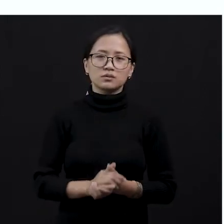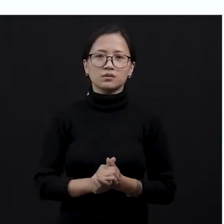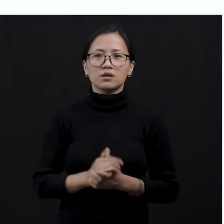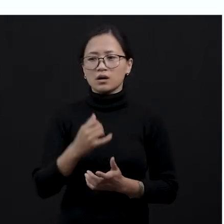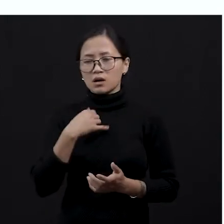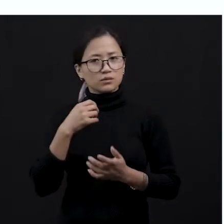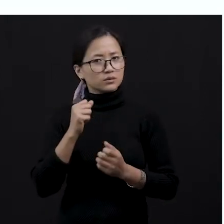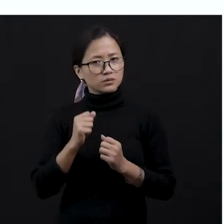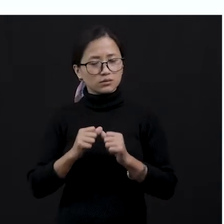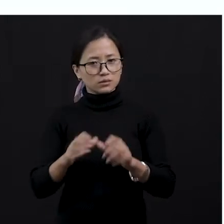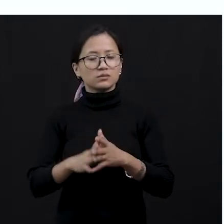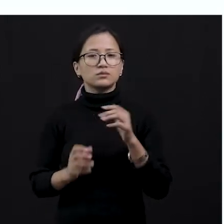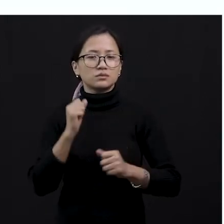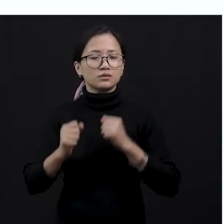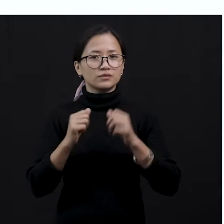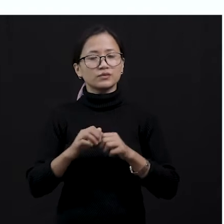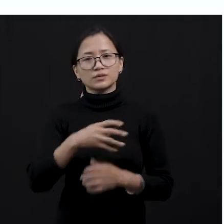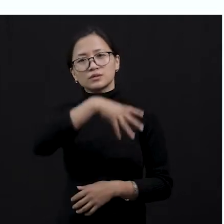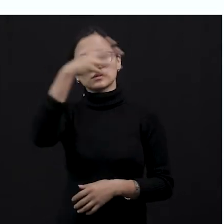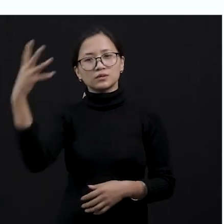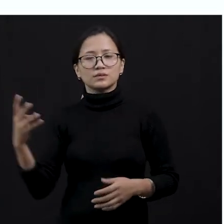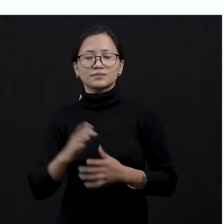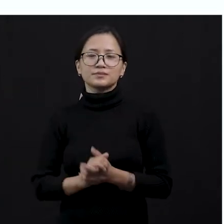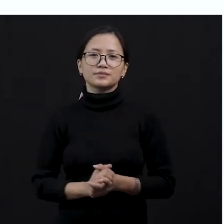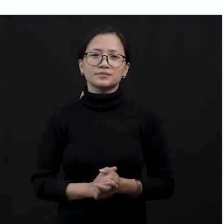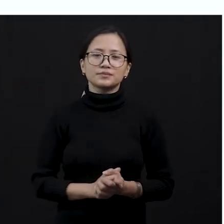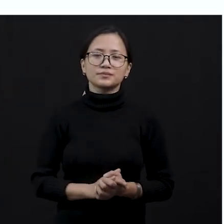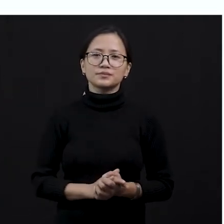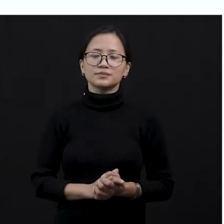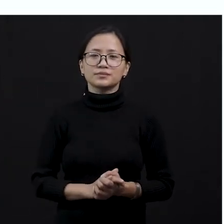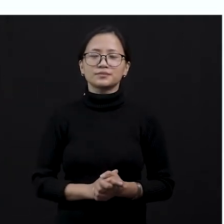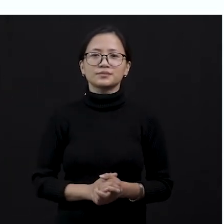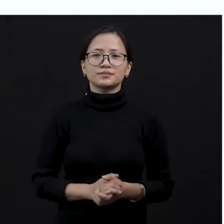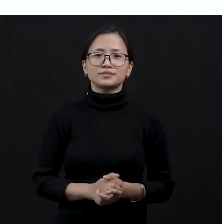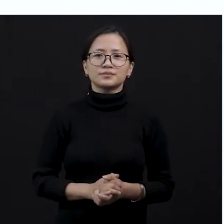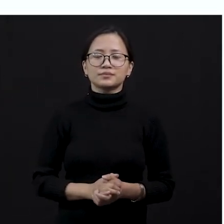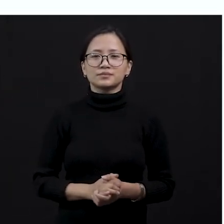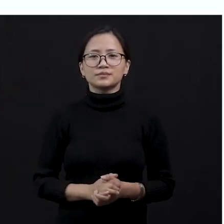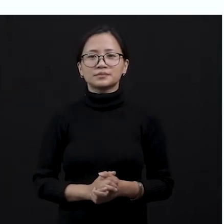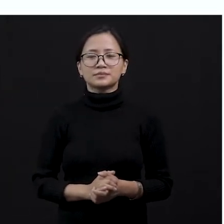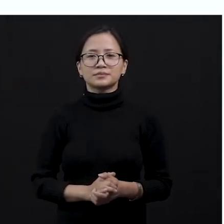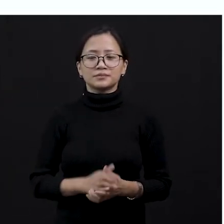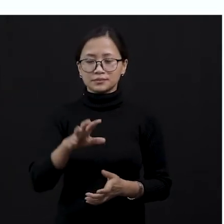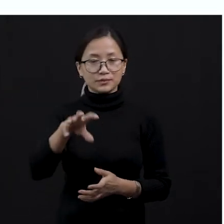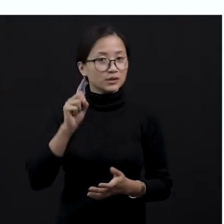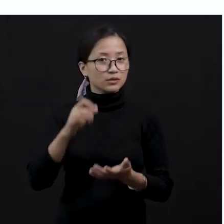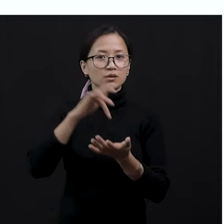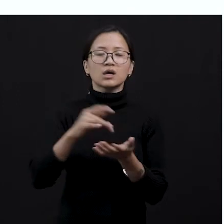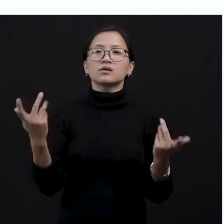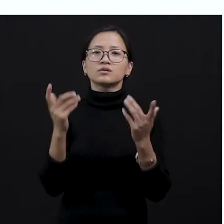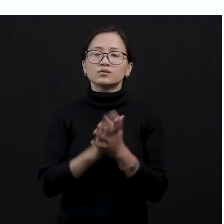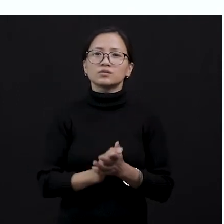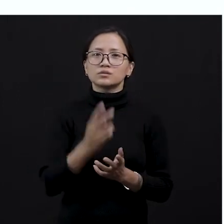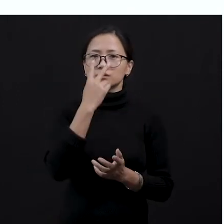will still run for the rainbow. That means when he sees the rainbow appearing, he will run and then he will get to a place where